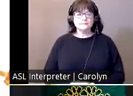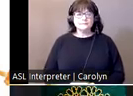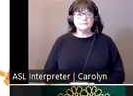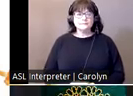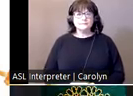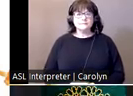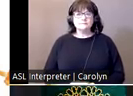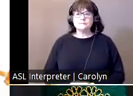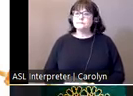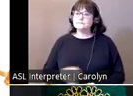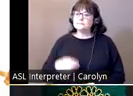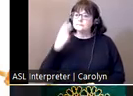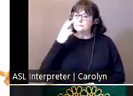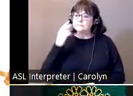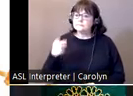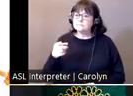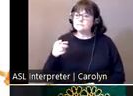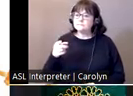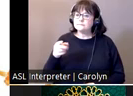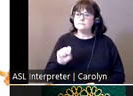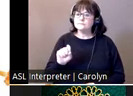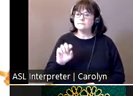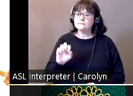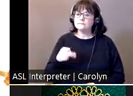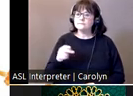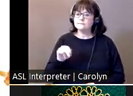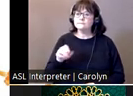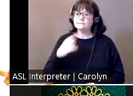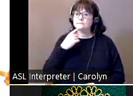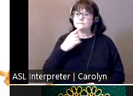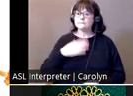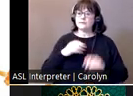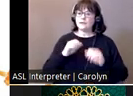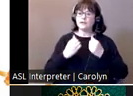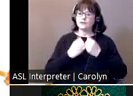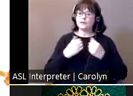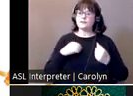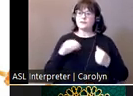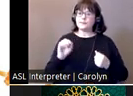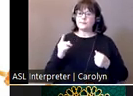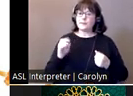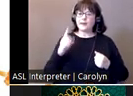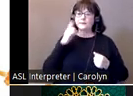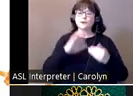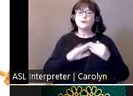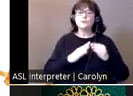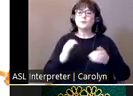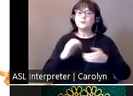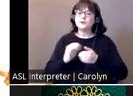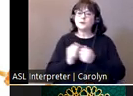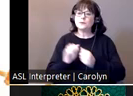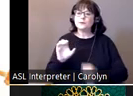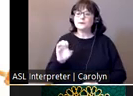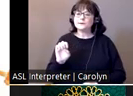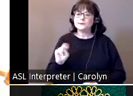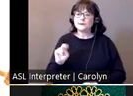I see Stephanie's posted in the chat. Our agency has a badge from Census Canada for being a community partner. Nice. That's a really neat thing, Stephanie. I'd not heard of that